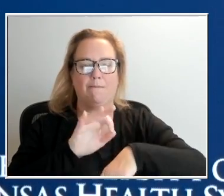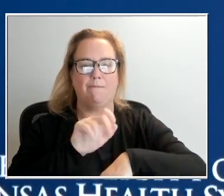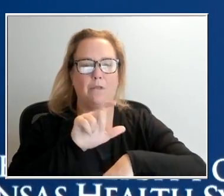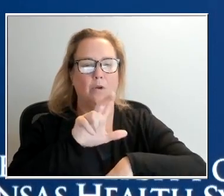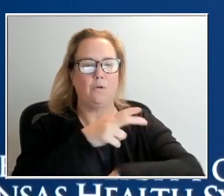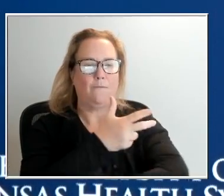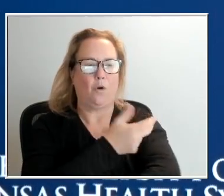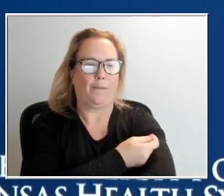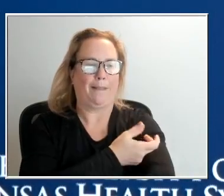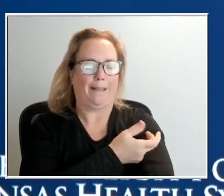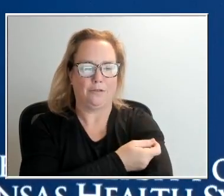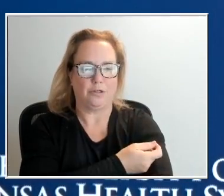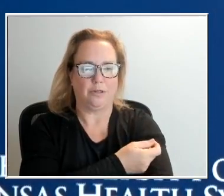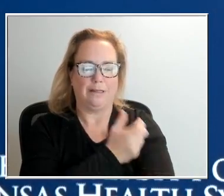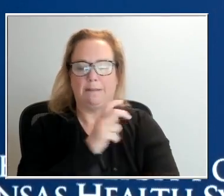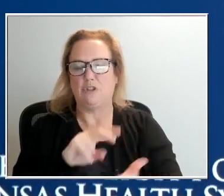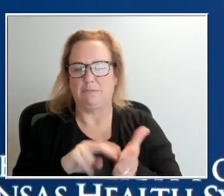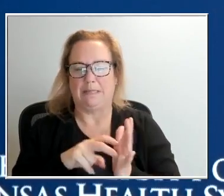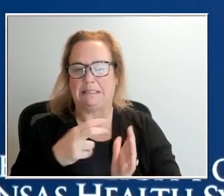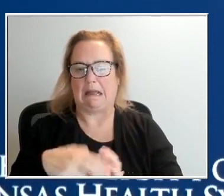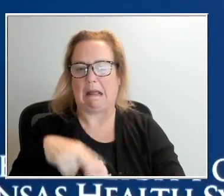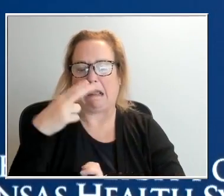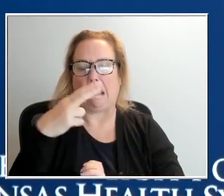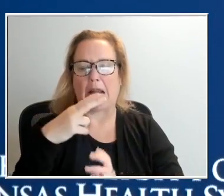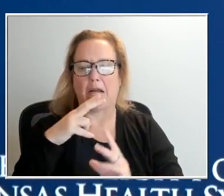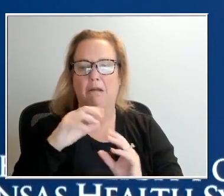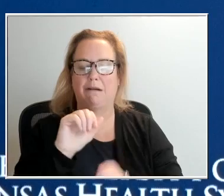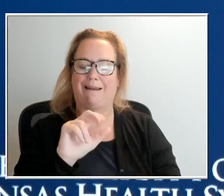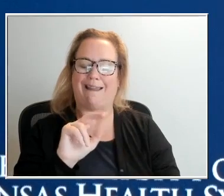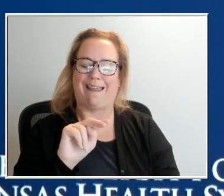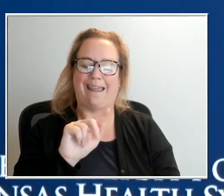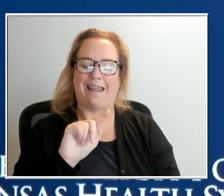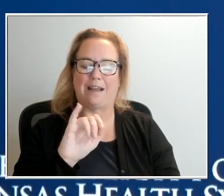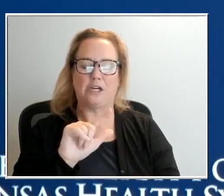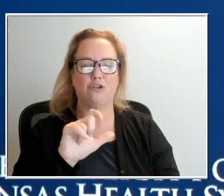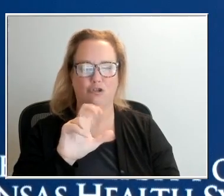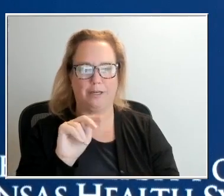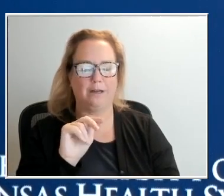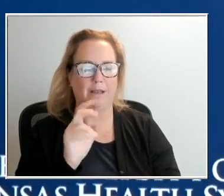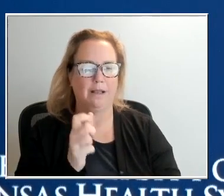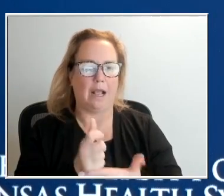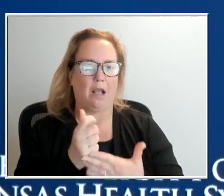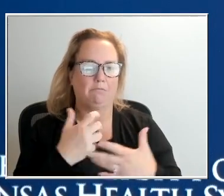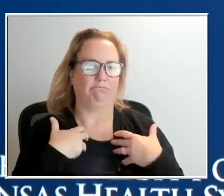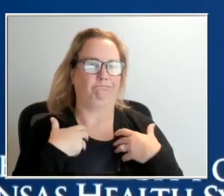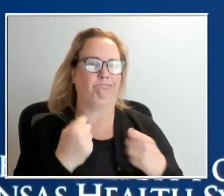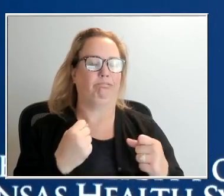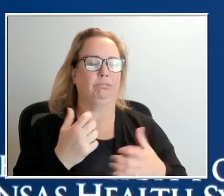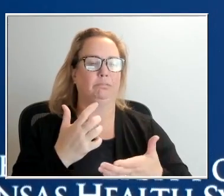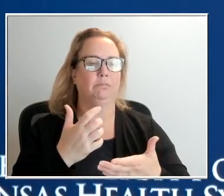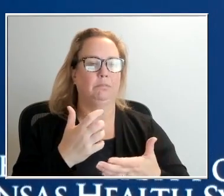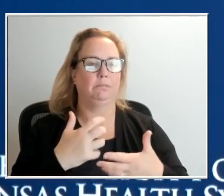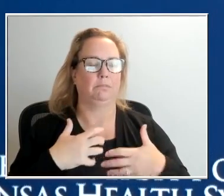means is just a higher amount of antigen that will just hopefully help to improve that immune